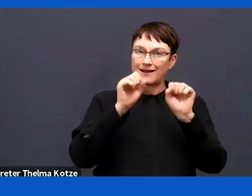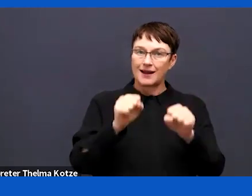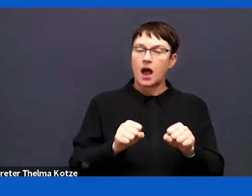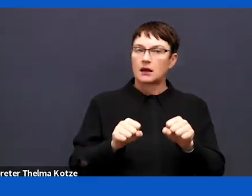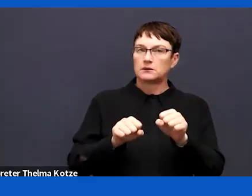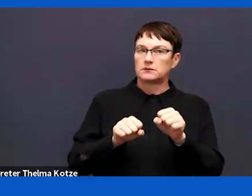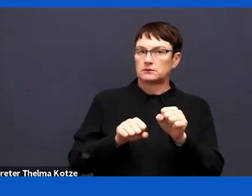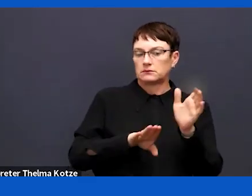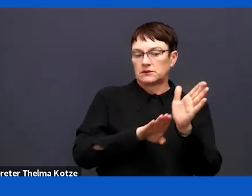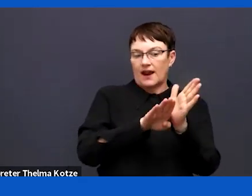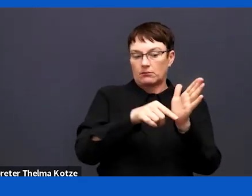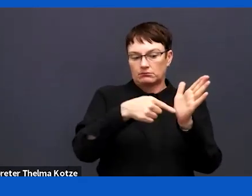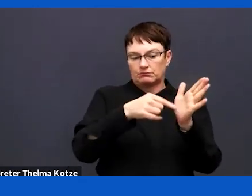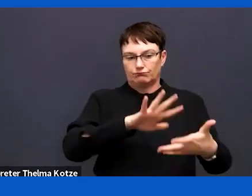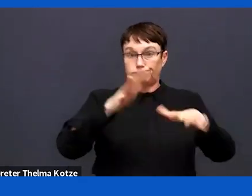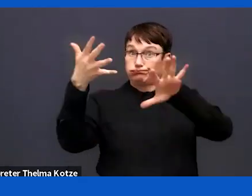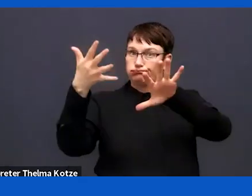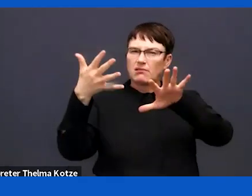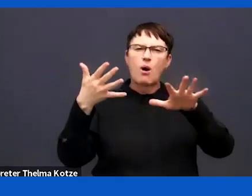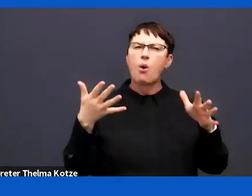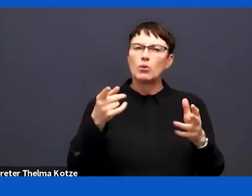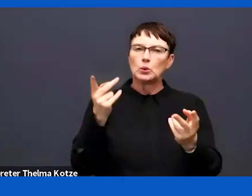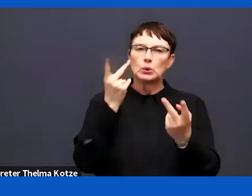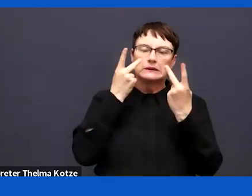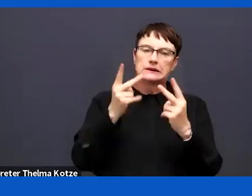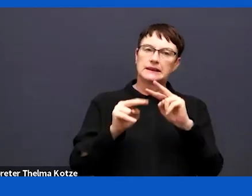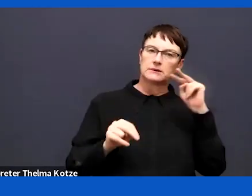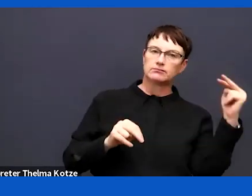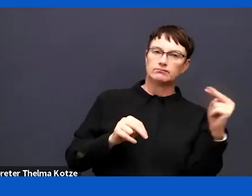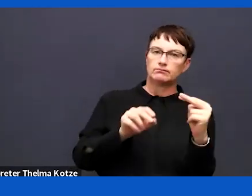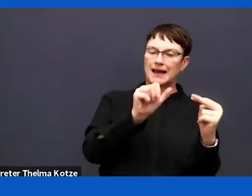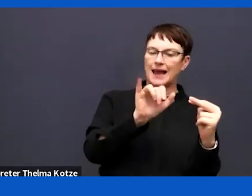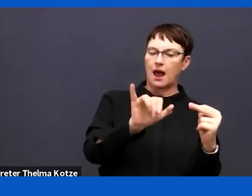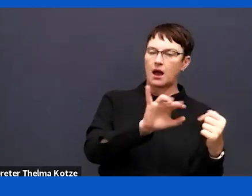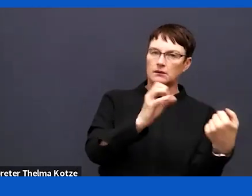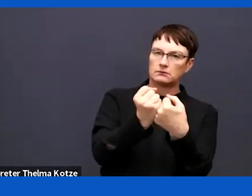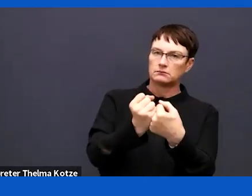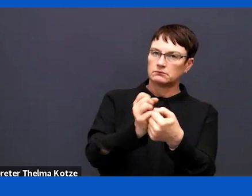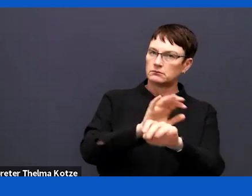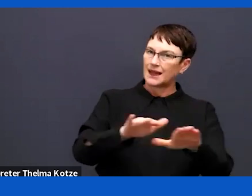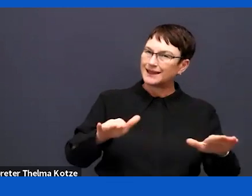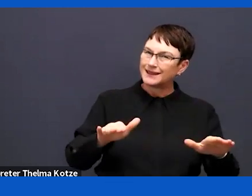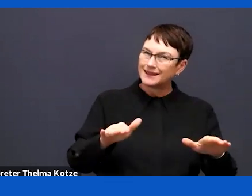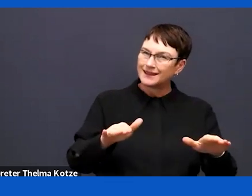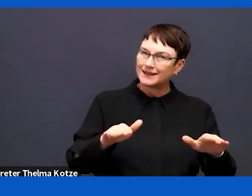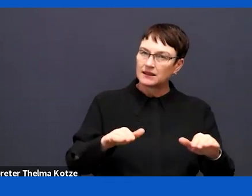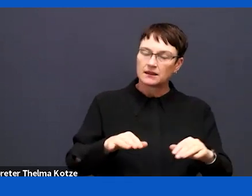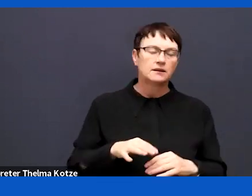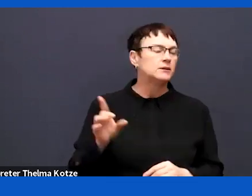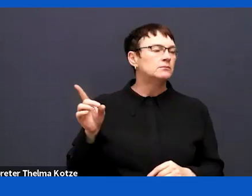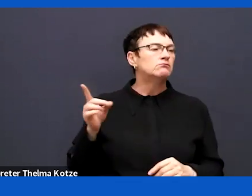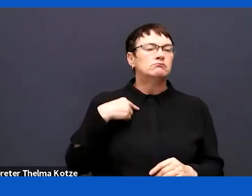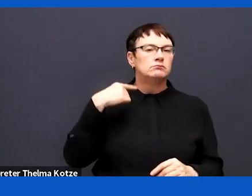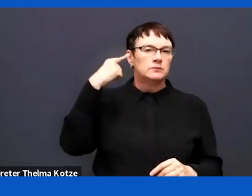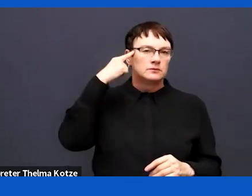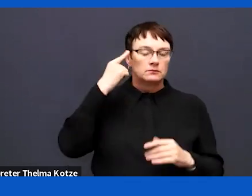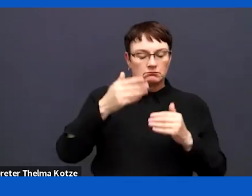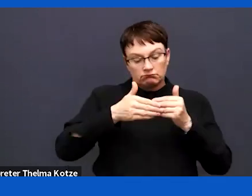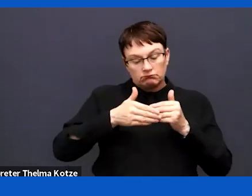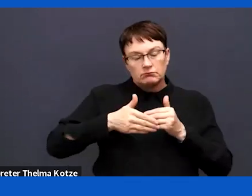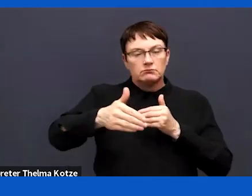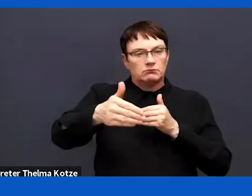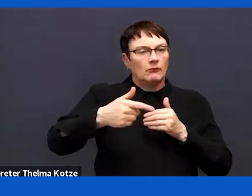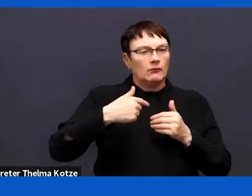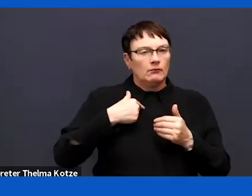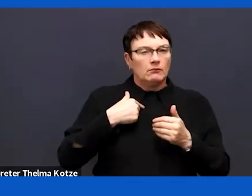perspective that you see the? I suspect short term, we are going to see significant advances in just